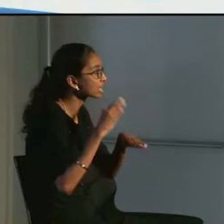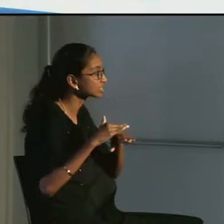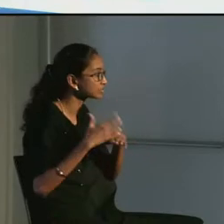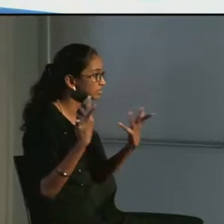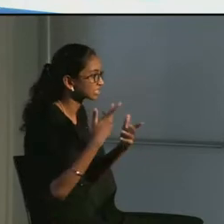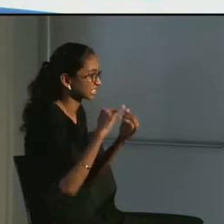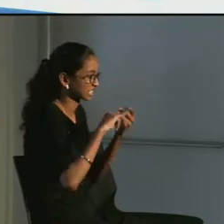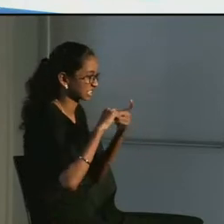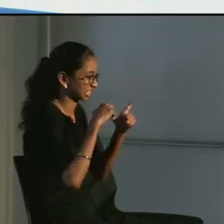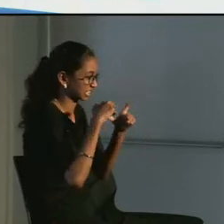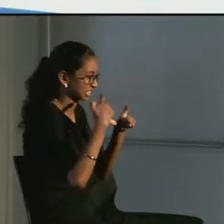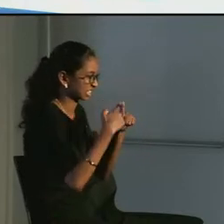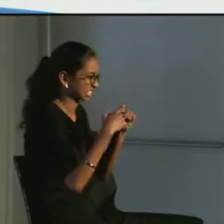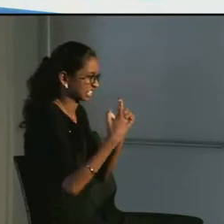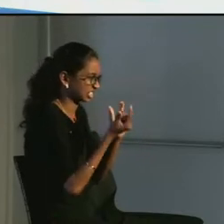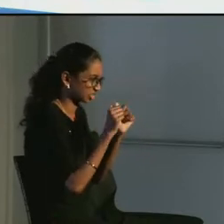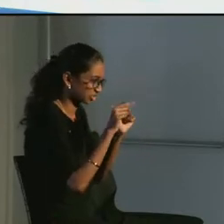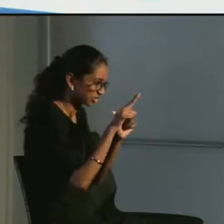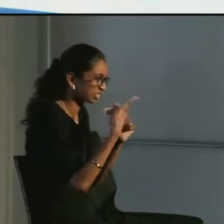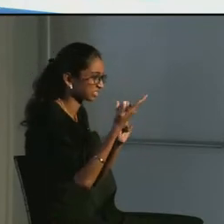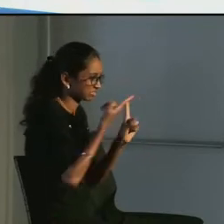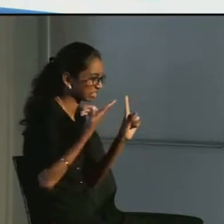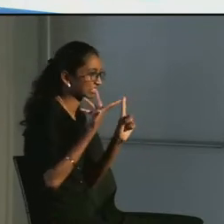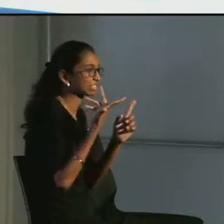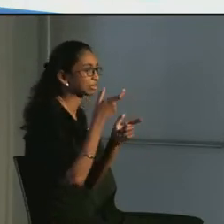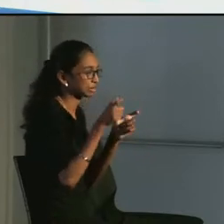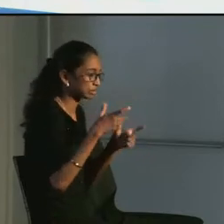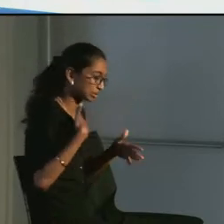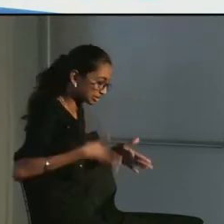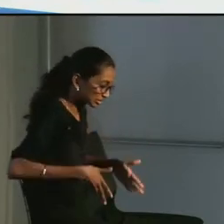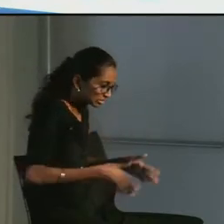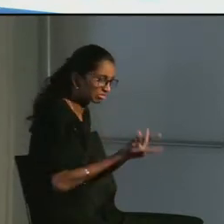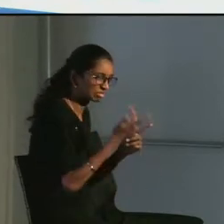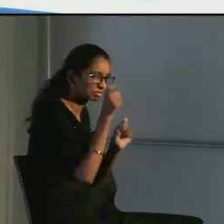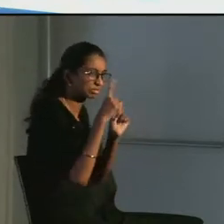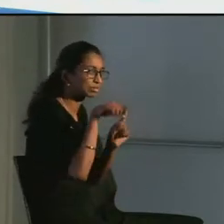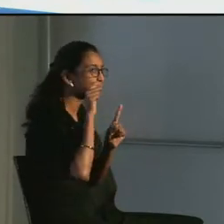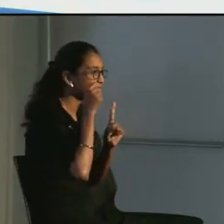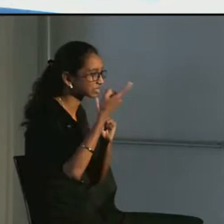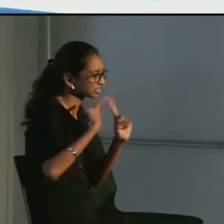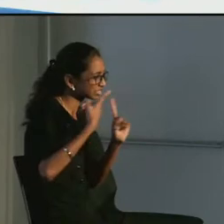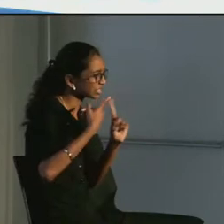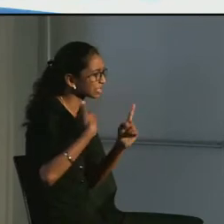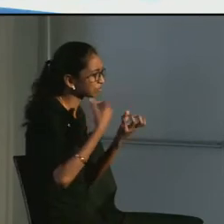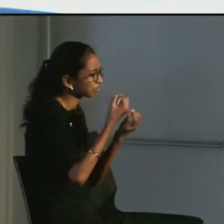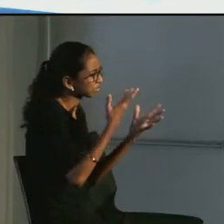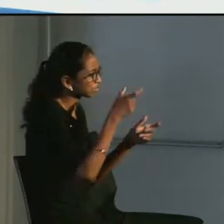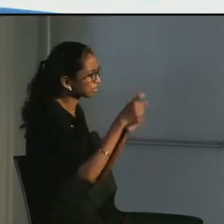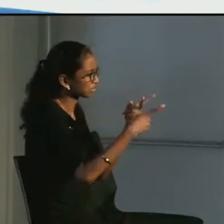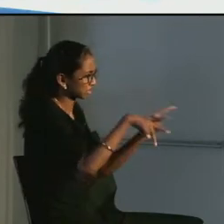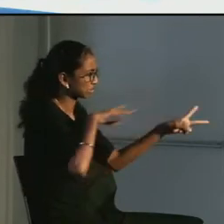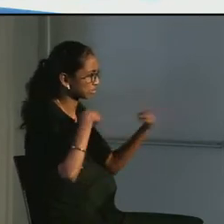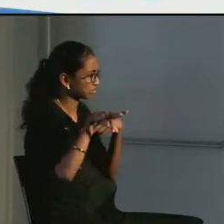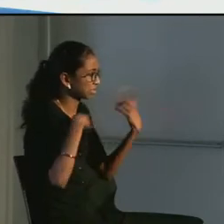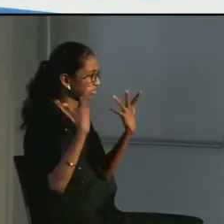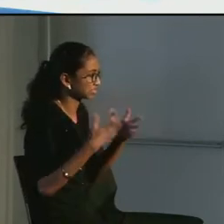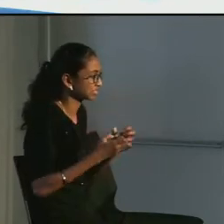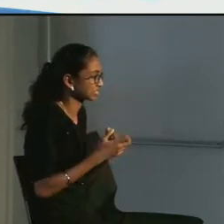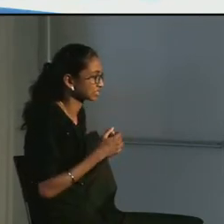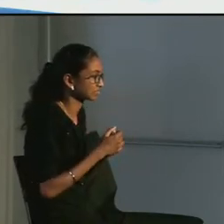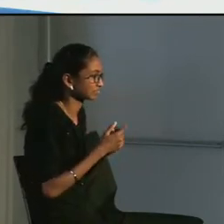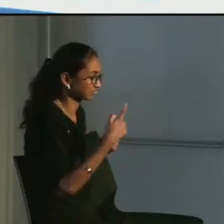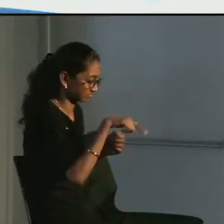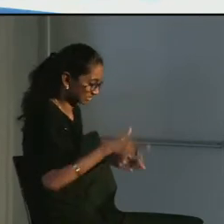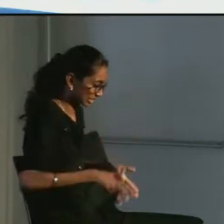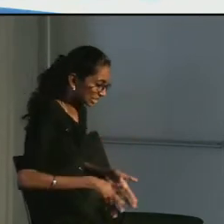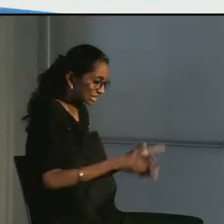violence, of gender-based violence, of street harassment back then. And I would get a range of responses. The climate then, around street harassment